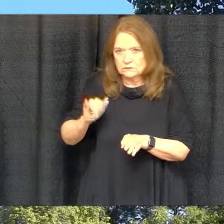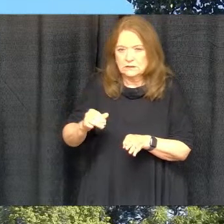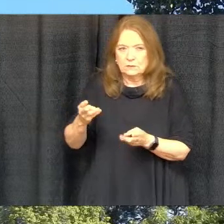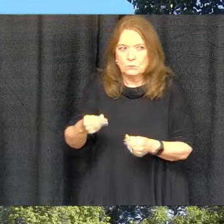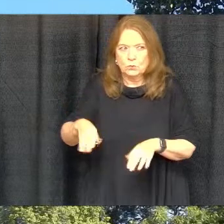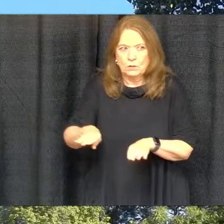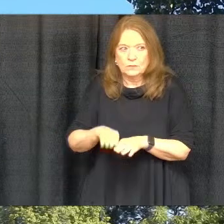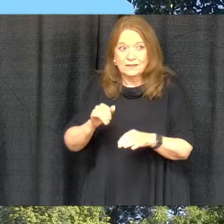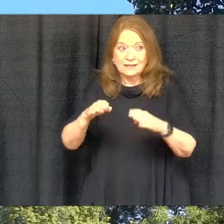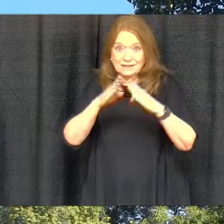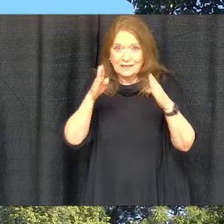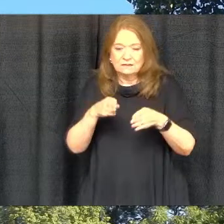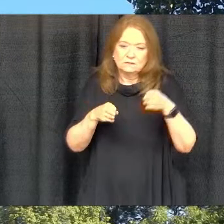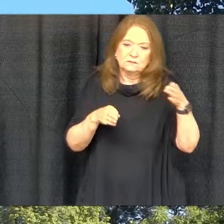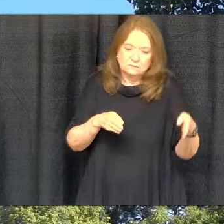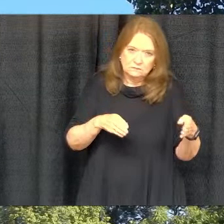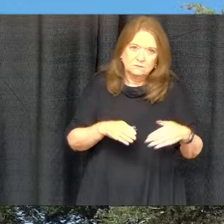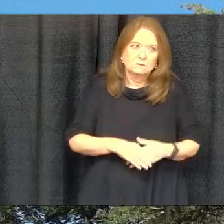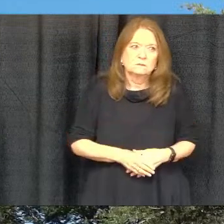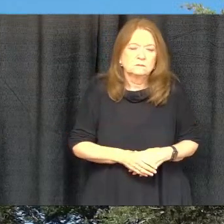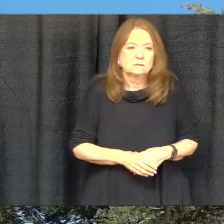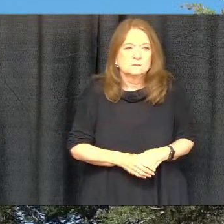And there's the house next to it.